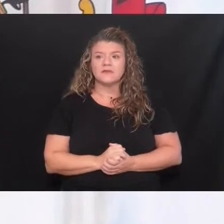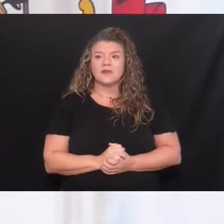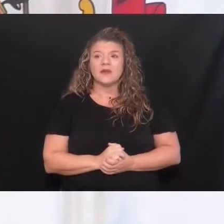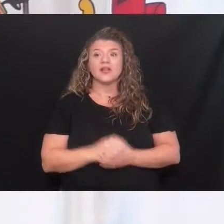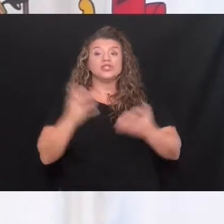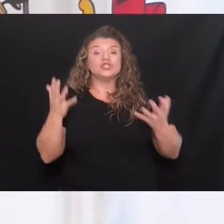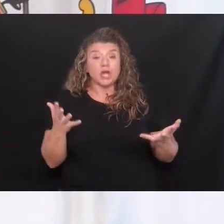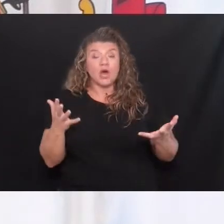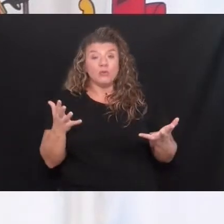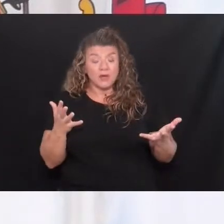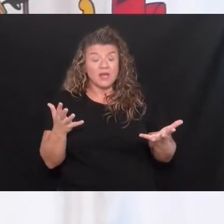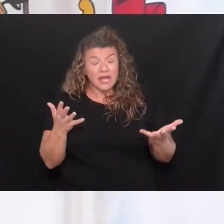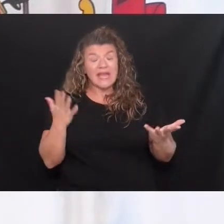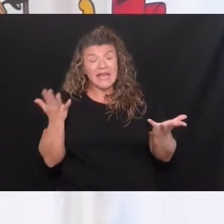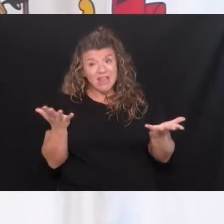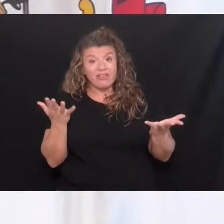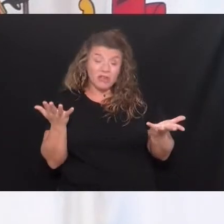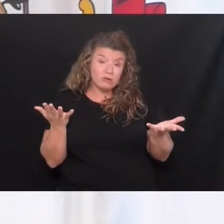though